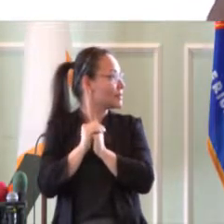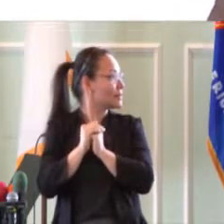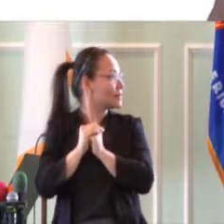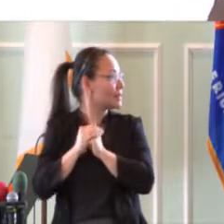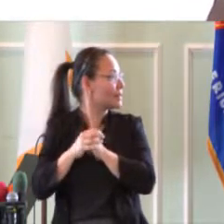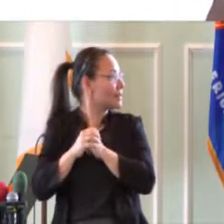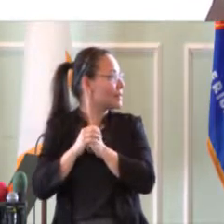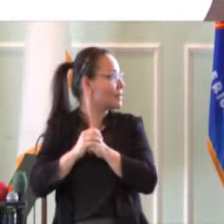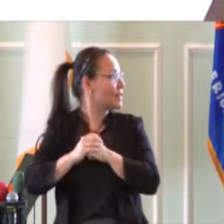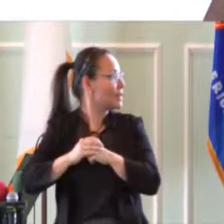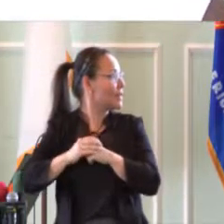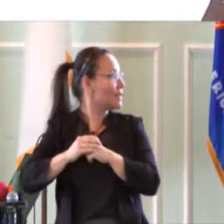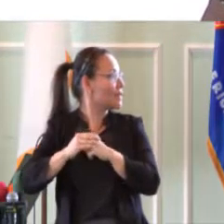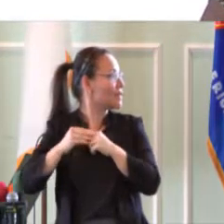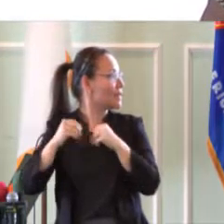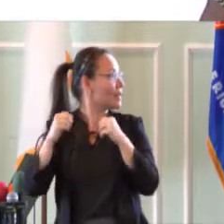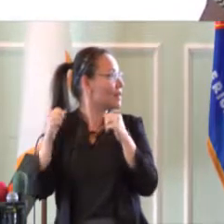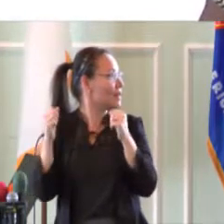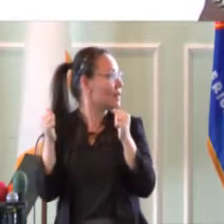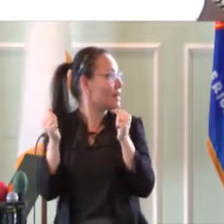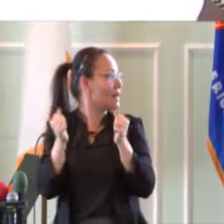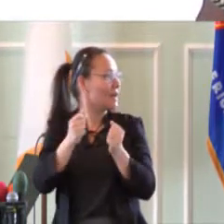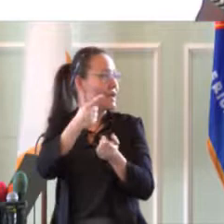expressed with all my